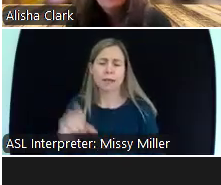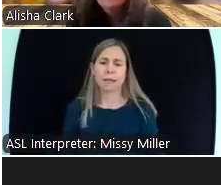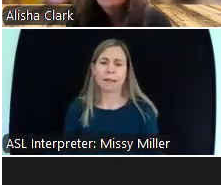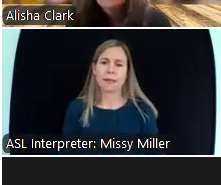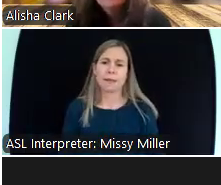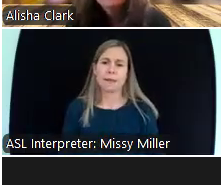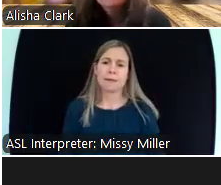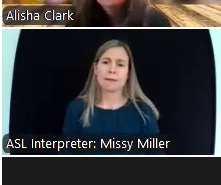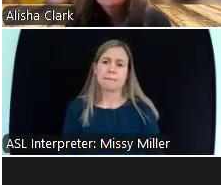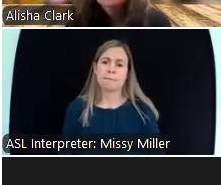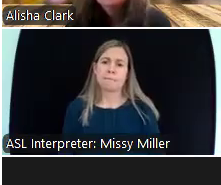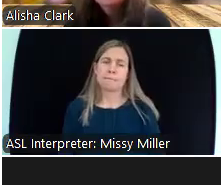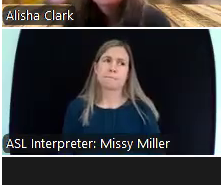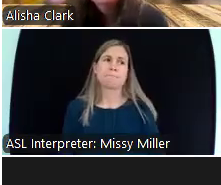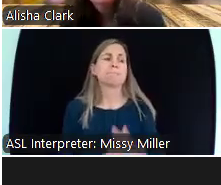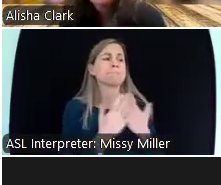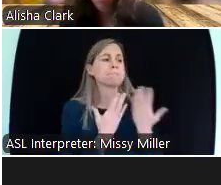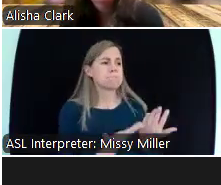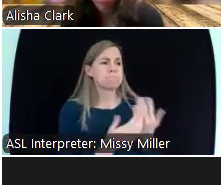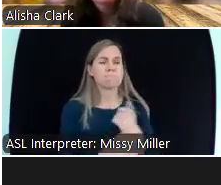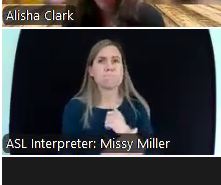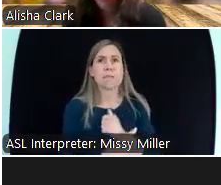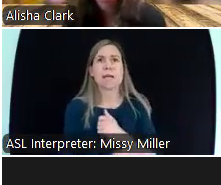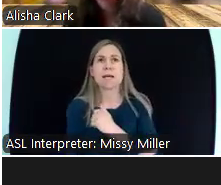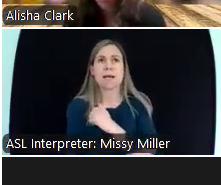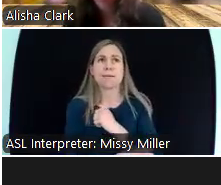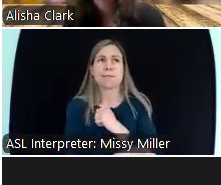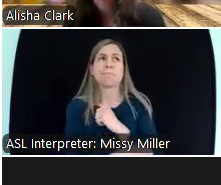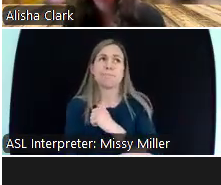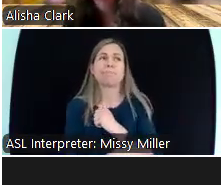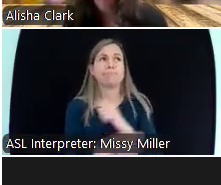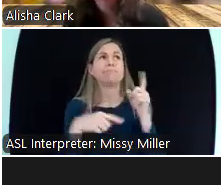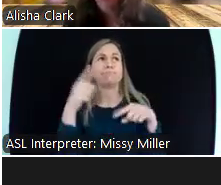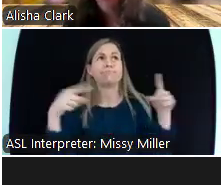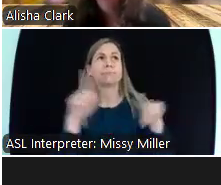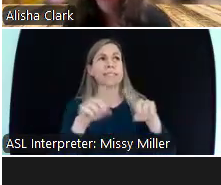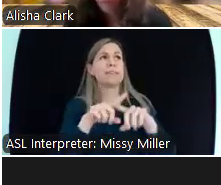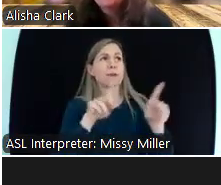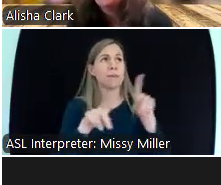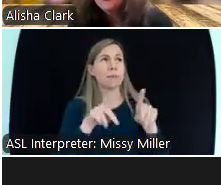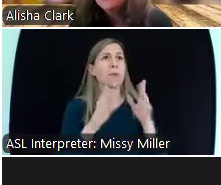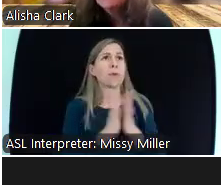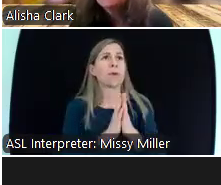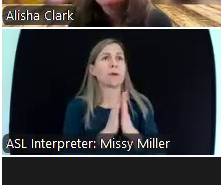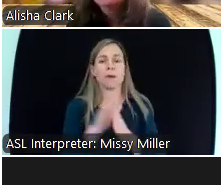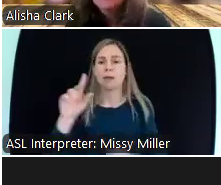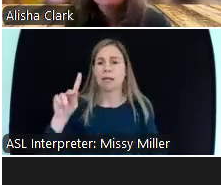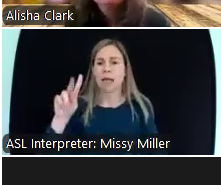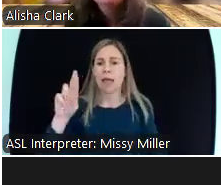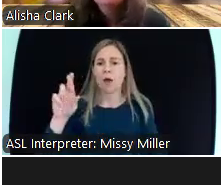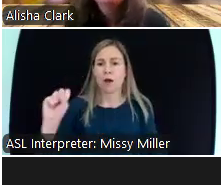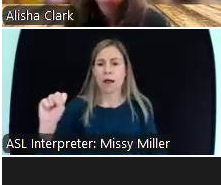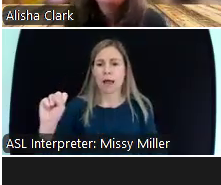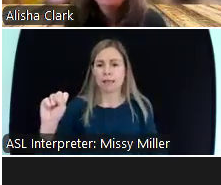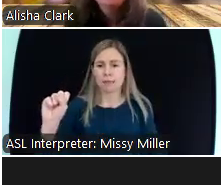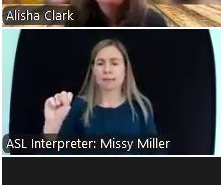So, and there are a couple of different things. There are Kentucky, there are KRS, which are the statutes,